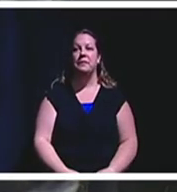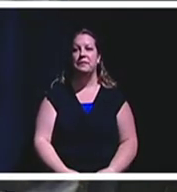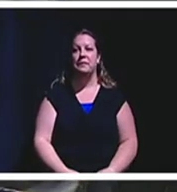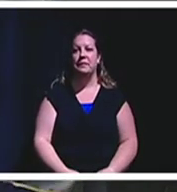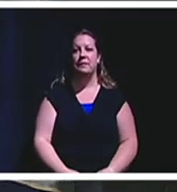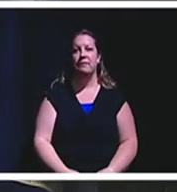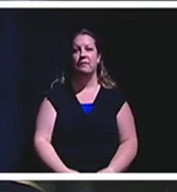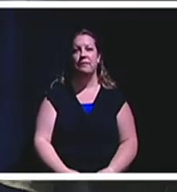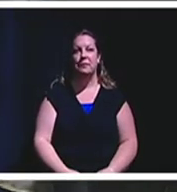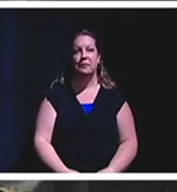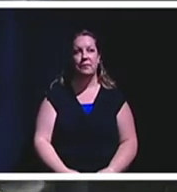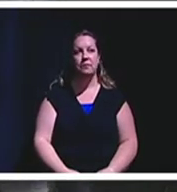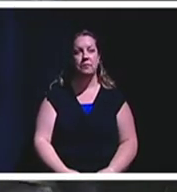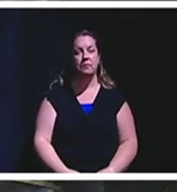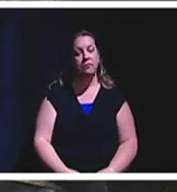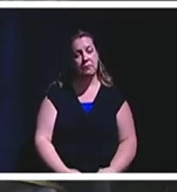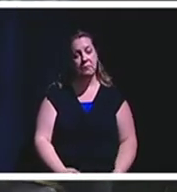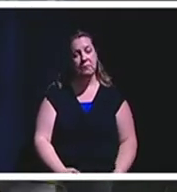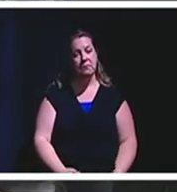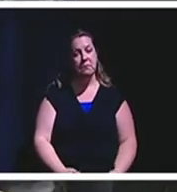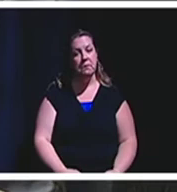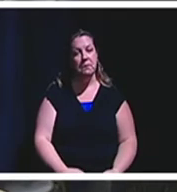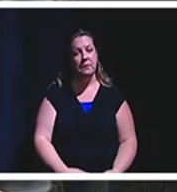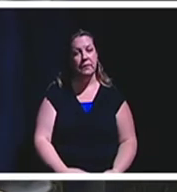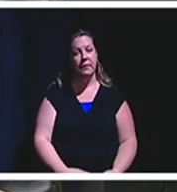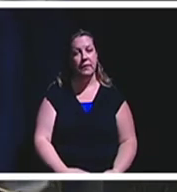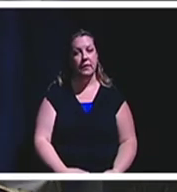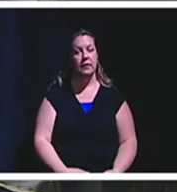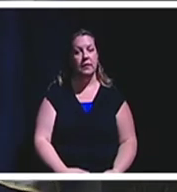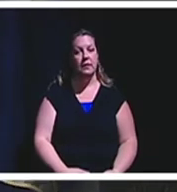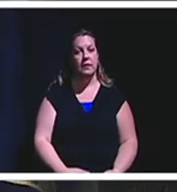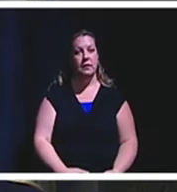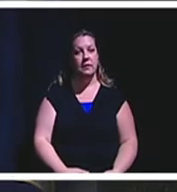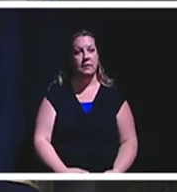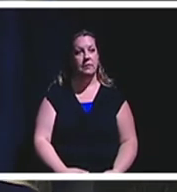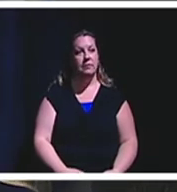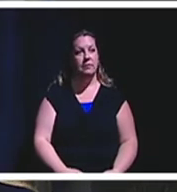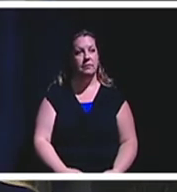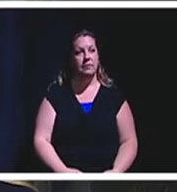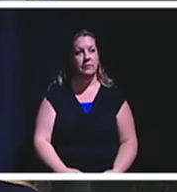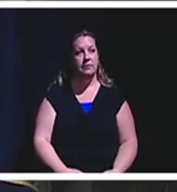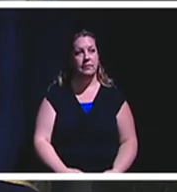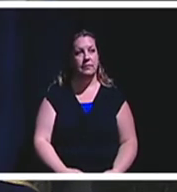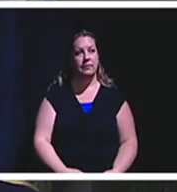I find it interesting that there's no age barrier